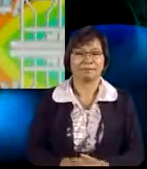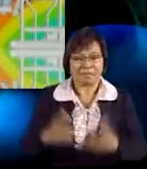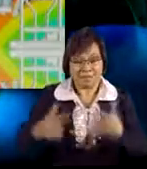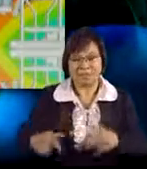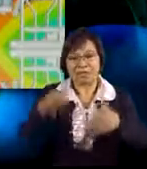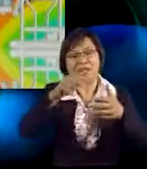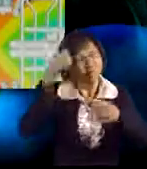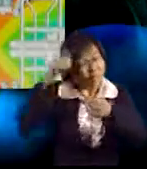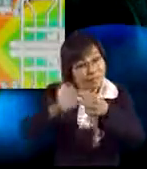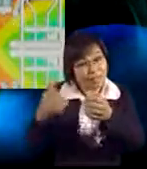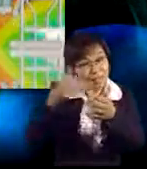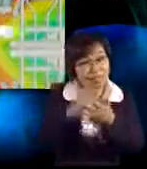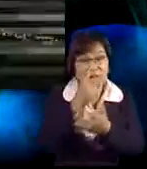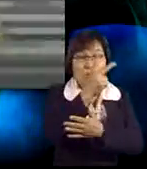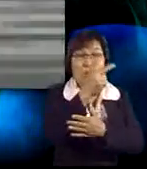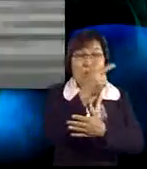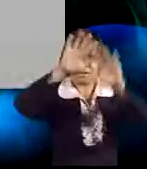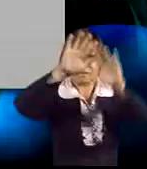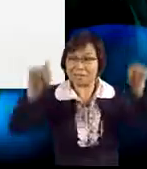Let's recap a bit. Look at the screen.